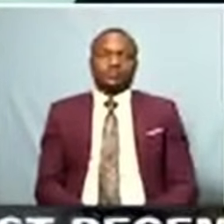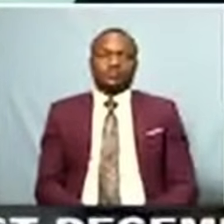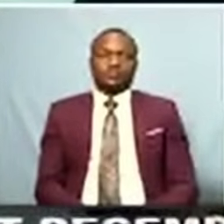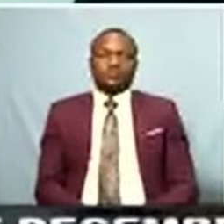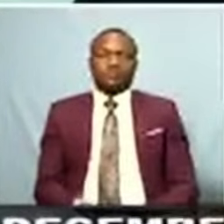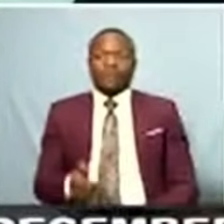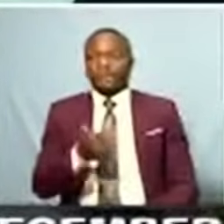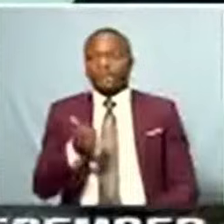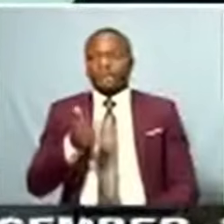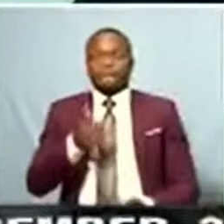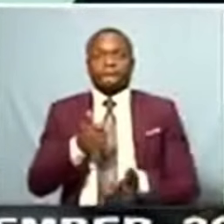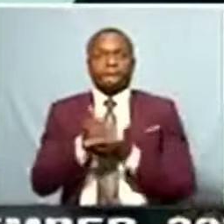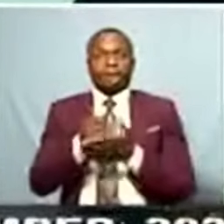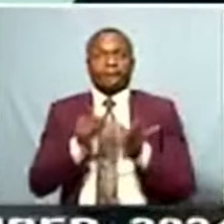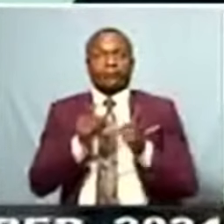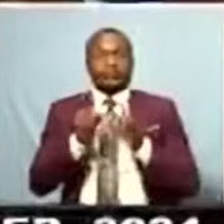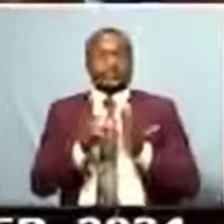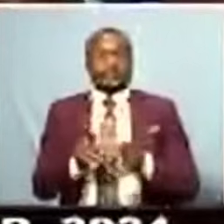Where's the Assistant Director